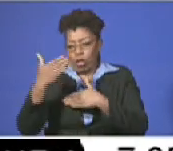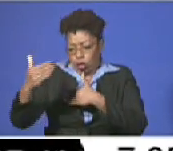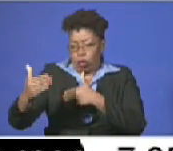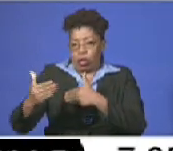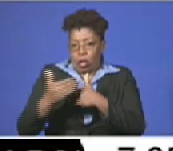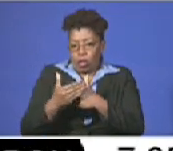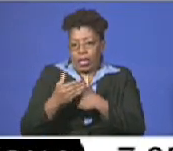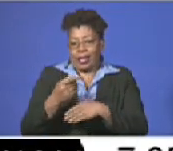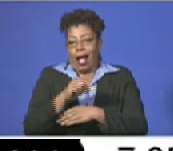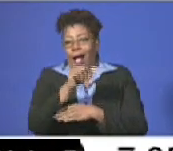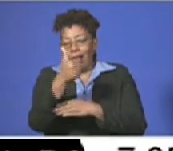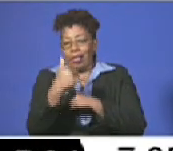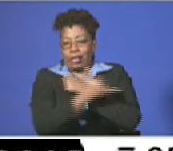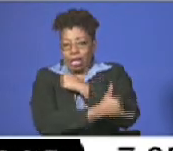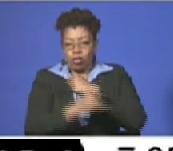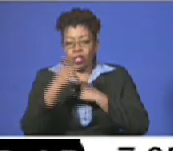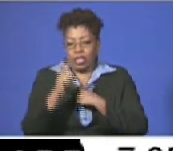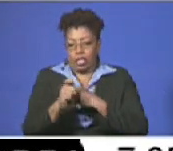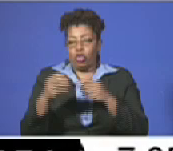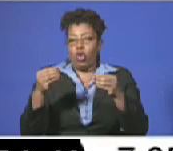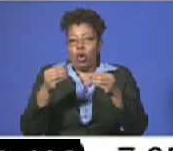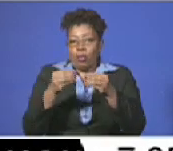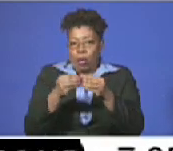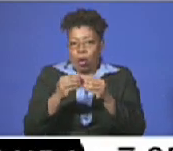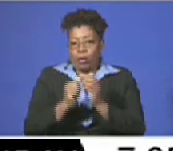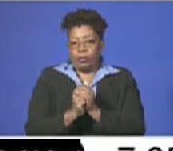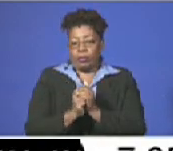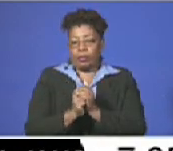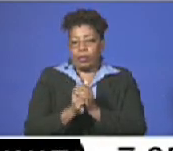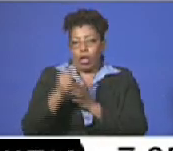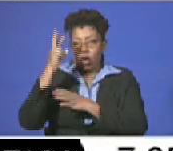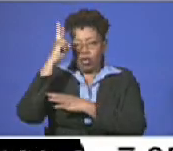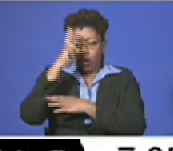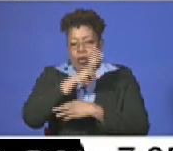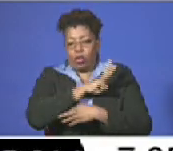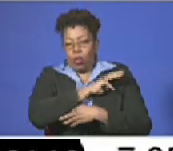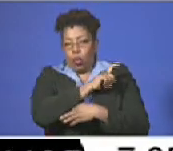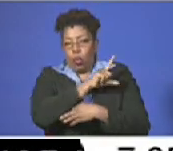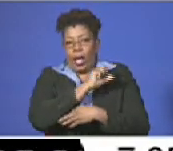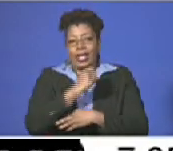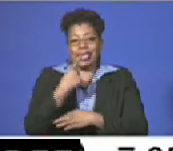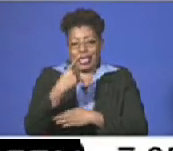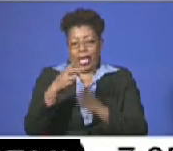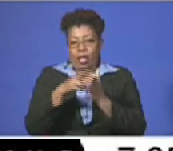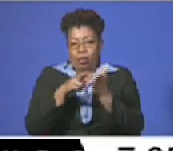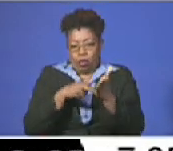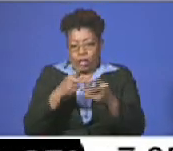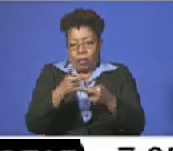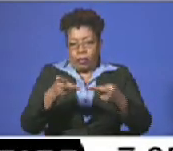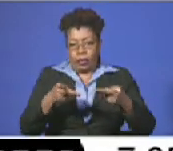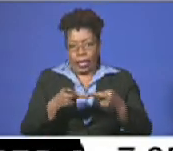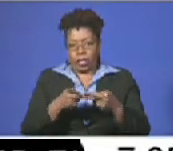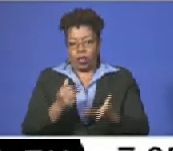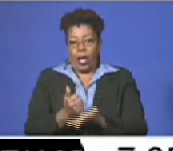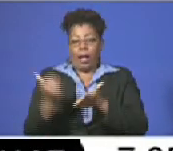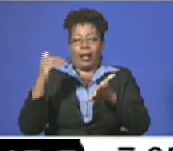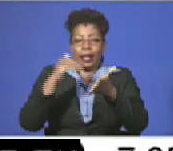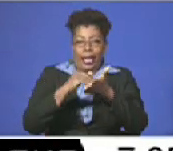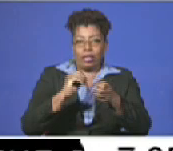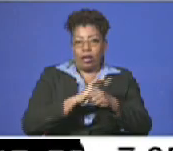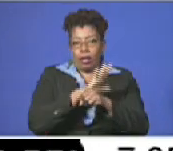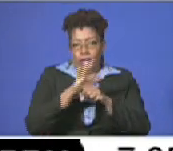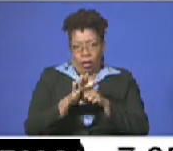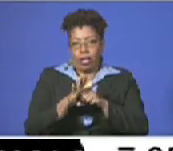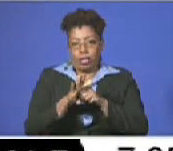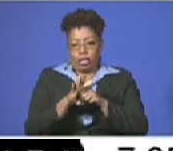those that need to take action. Health Minister Renwood Wells feels the protocols in place to fight COVID-19 are working, hence